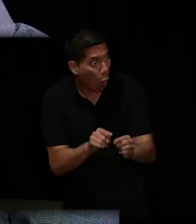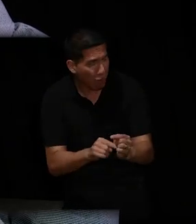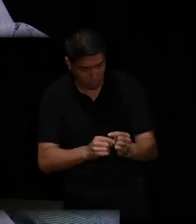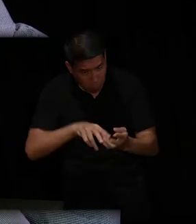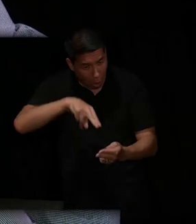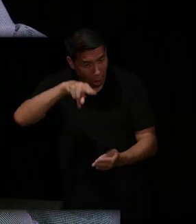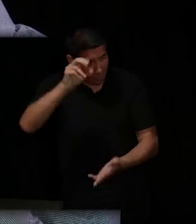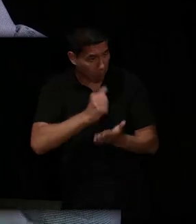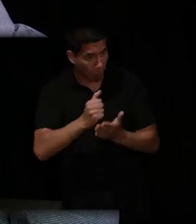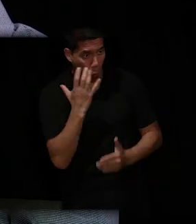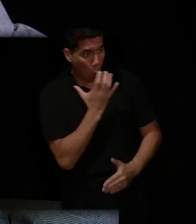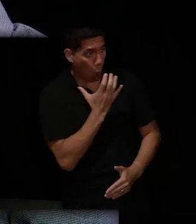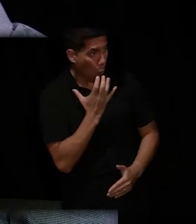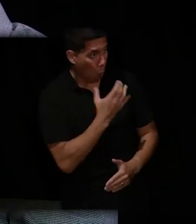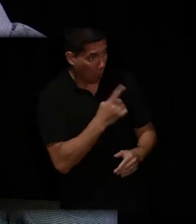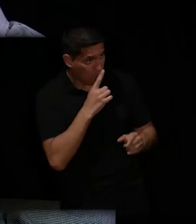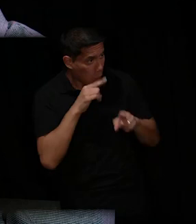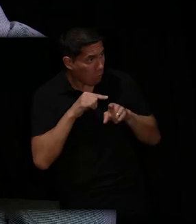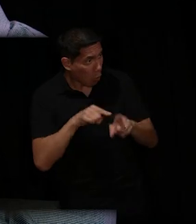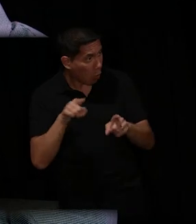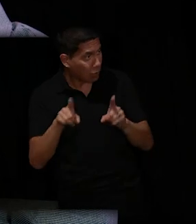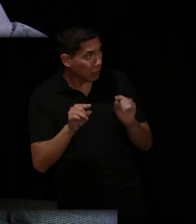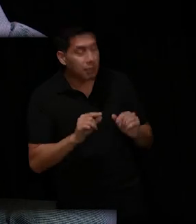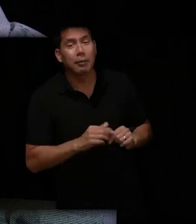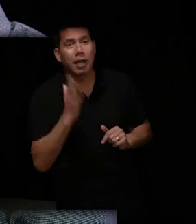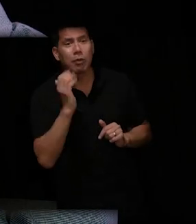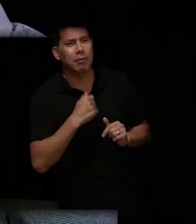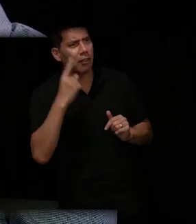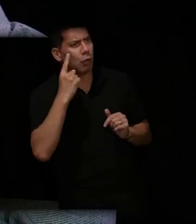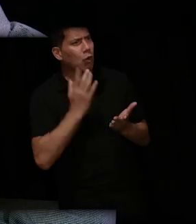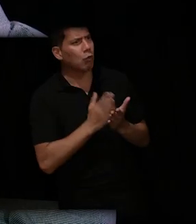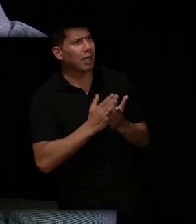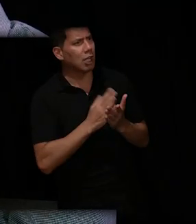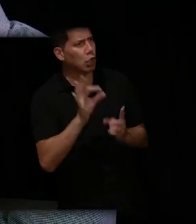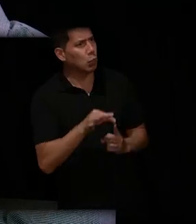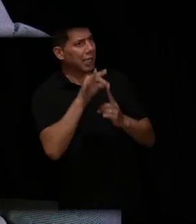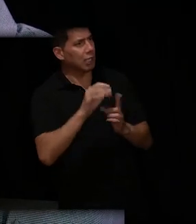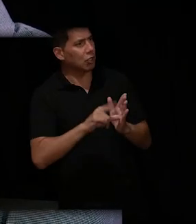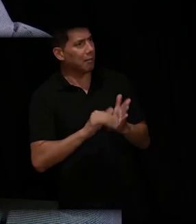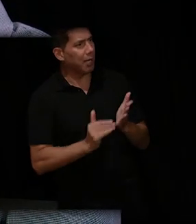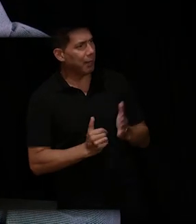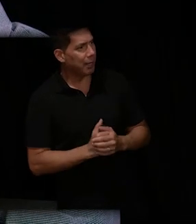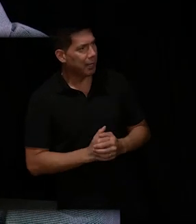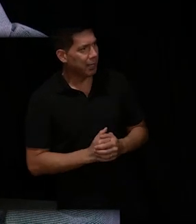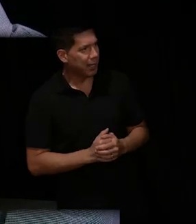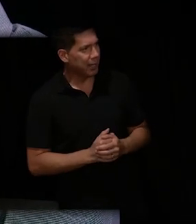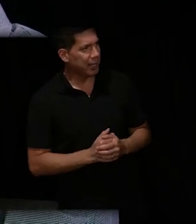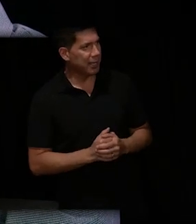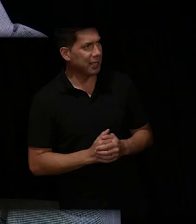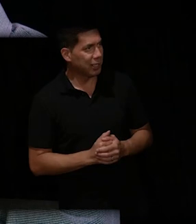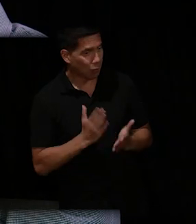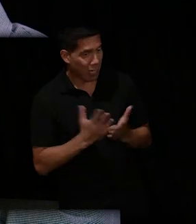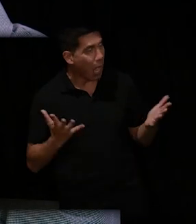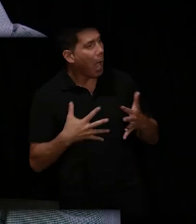no, I think that we're in a little bit of a unique time where we have, or America has, a little bit